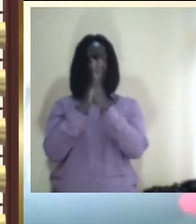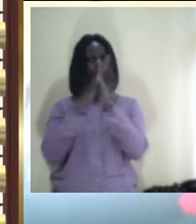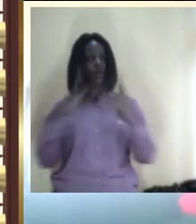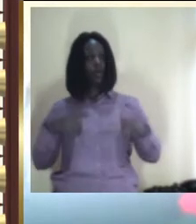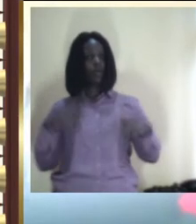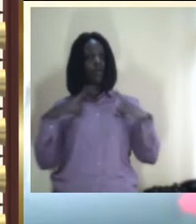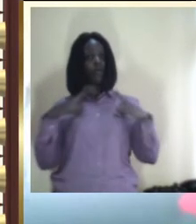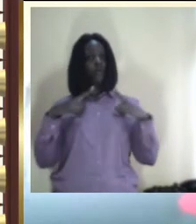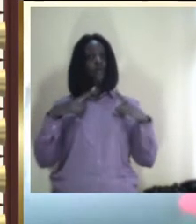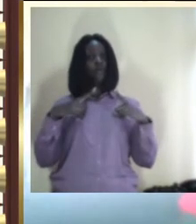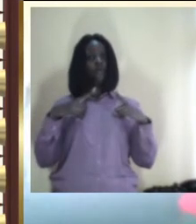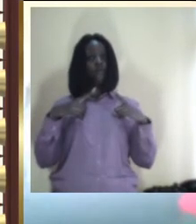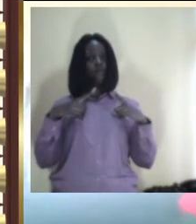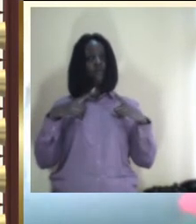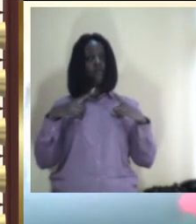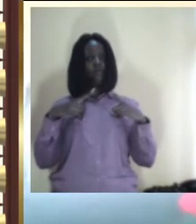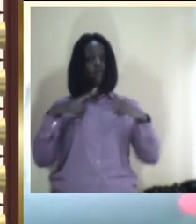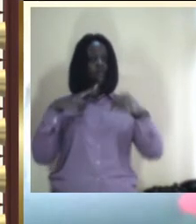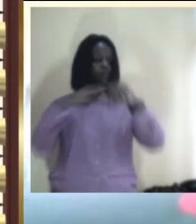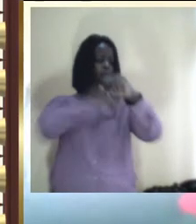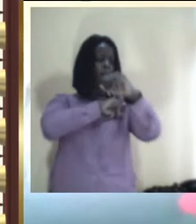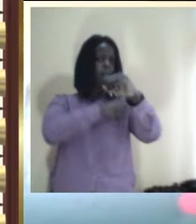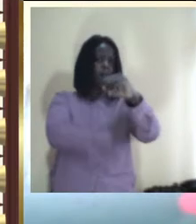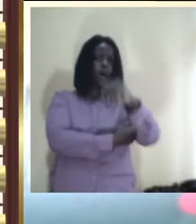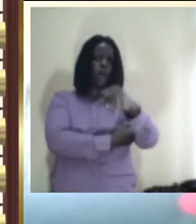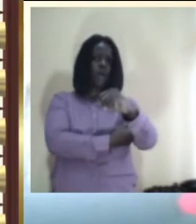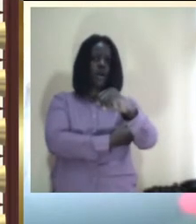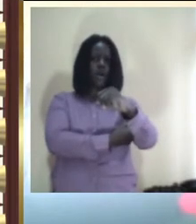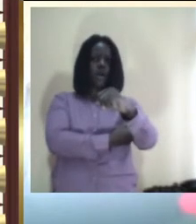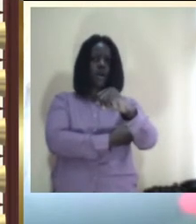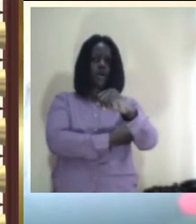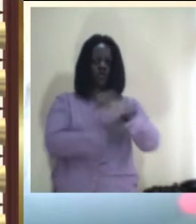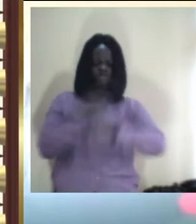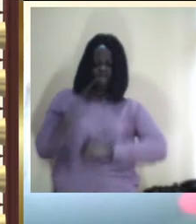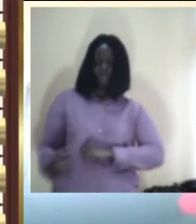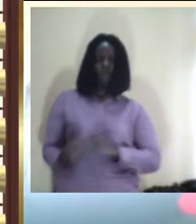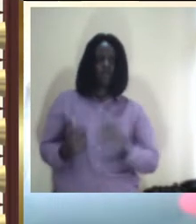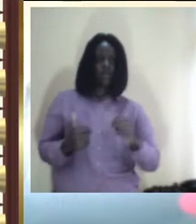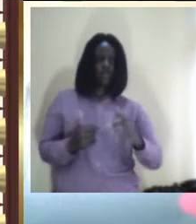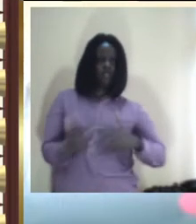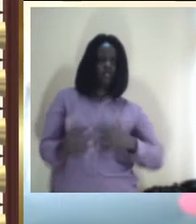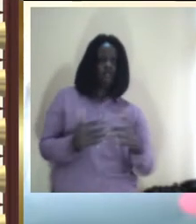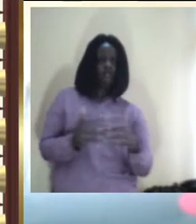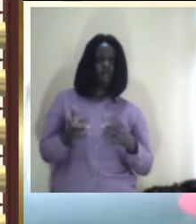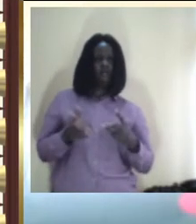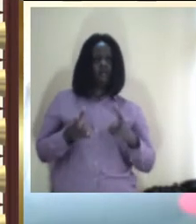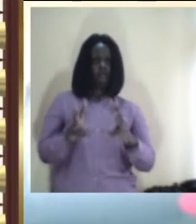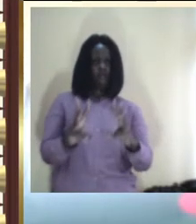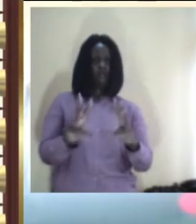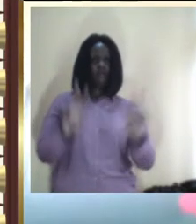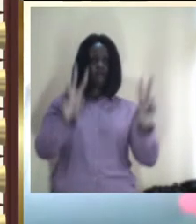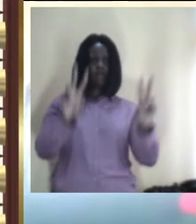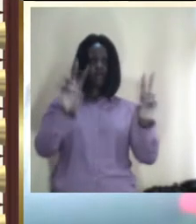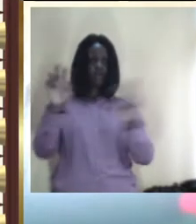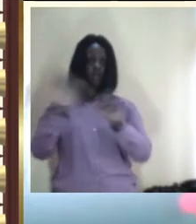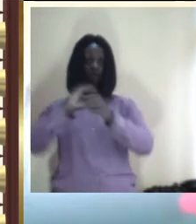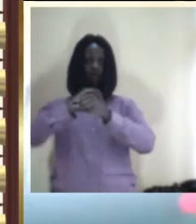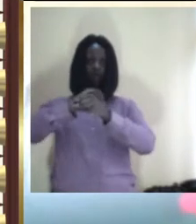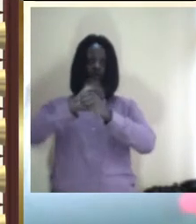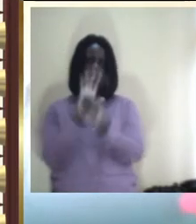that has the power to defy any threat to our livelihood. The coronavirus has